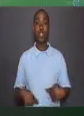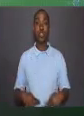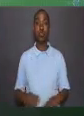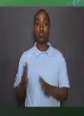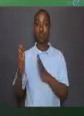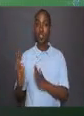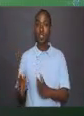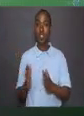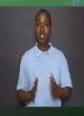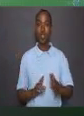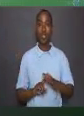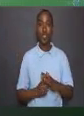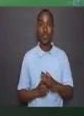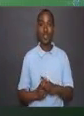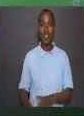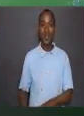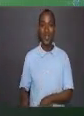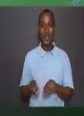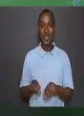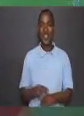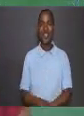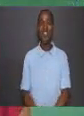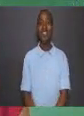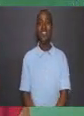Are you ready to begin, students?